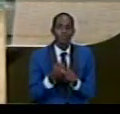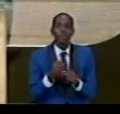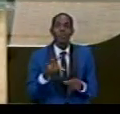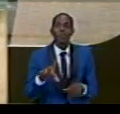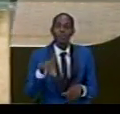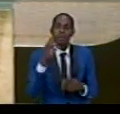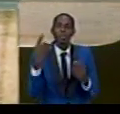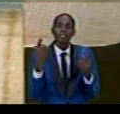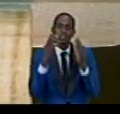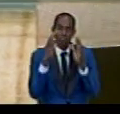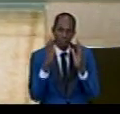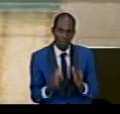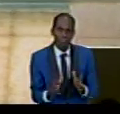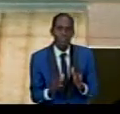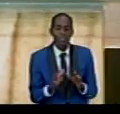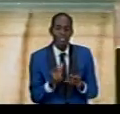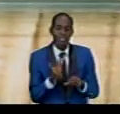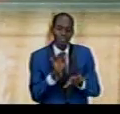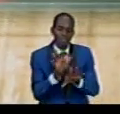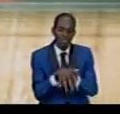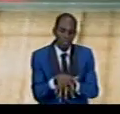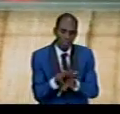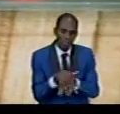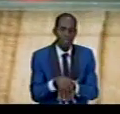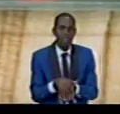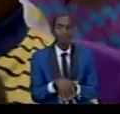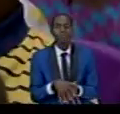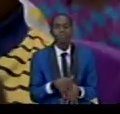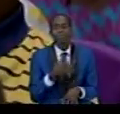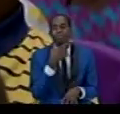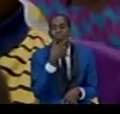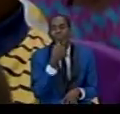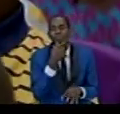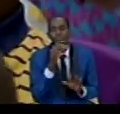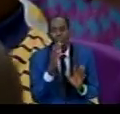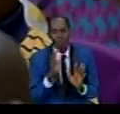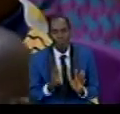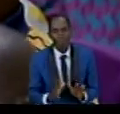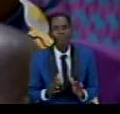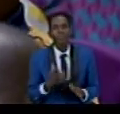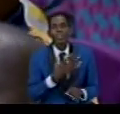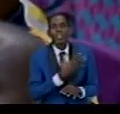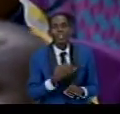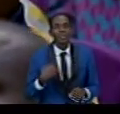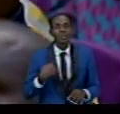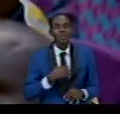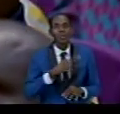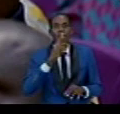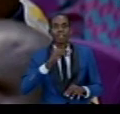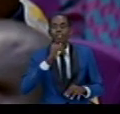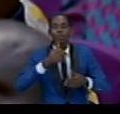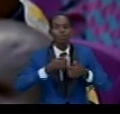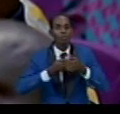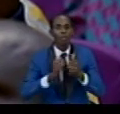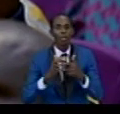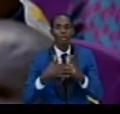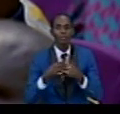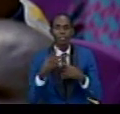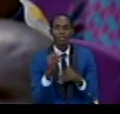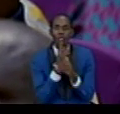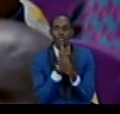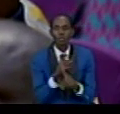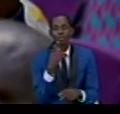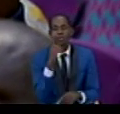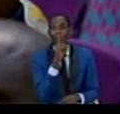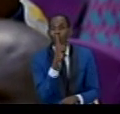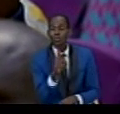sinners, hypocrites, pretenders, and we are not following after the truth. The truth of the